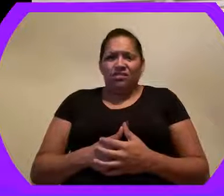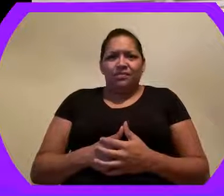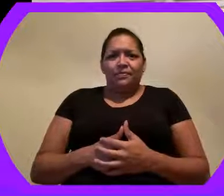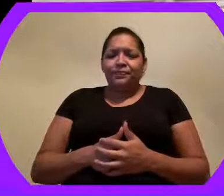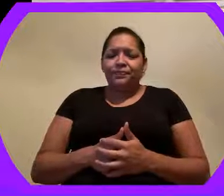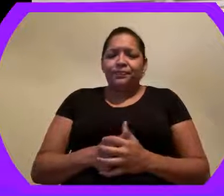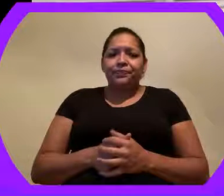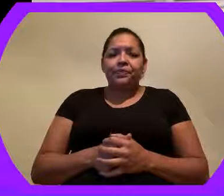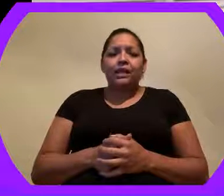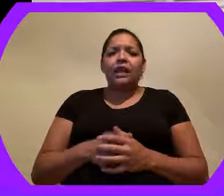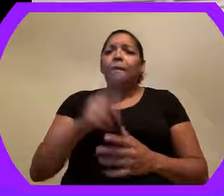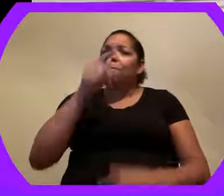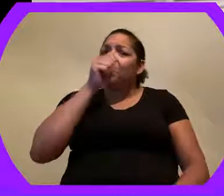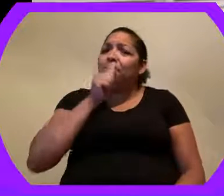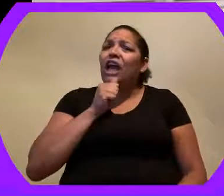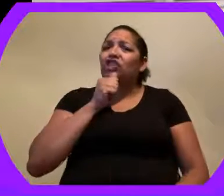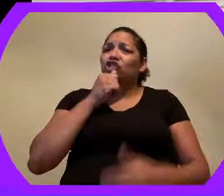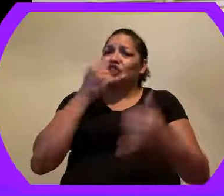rest.